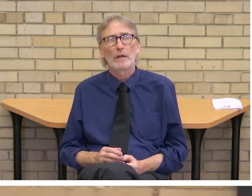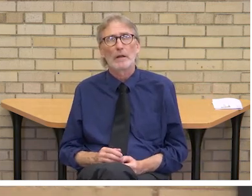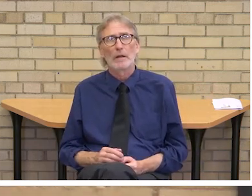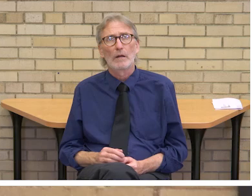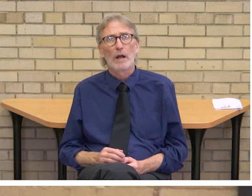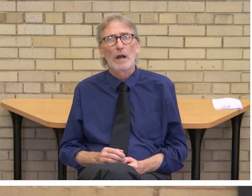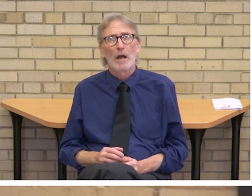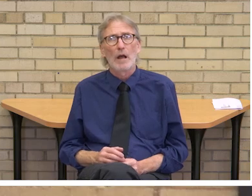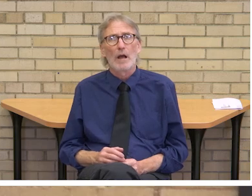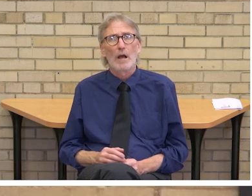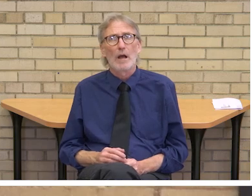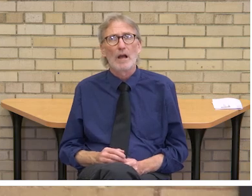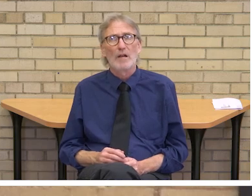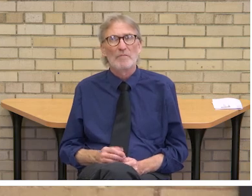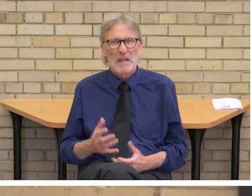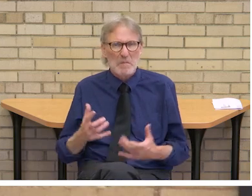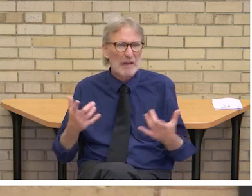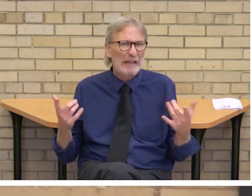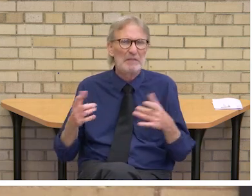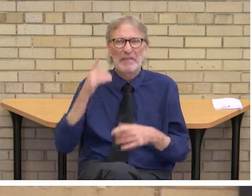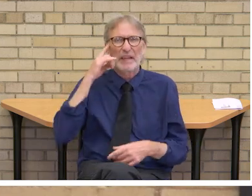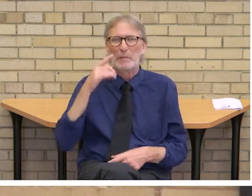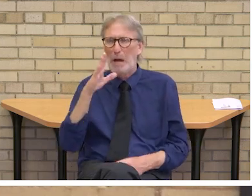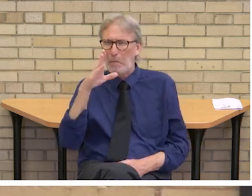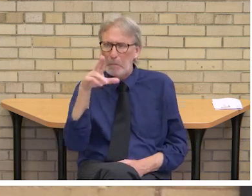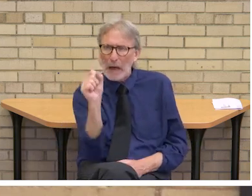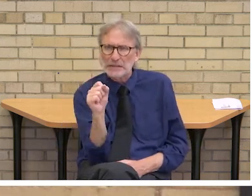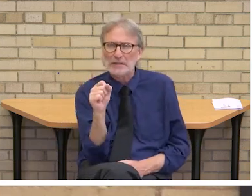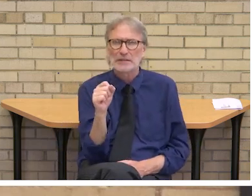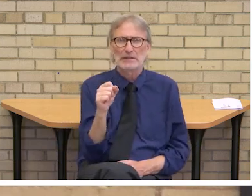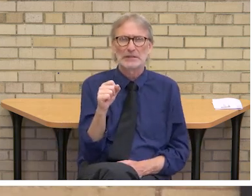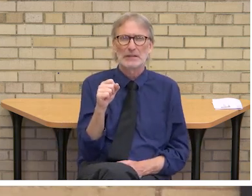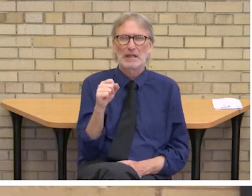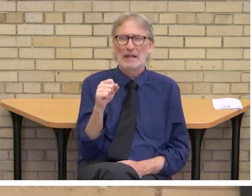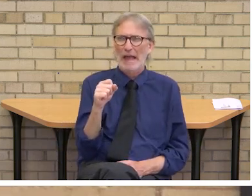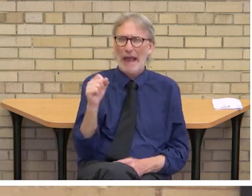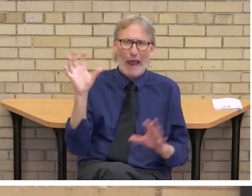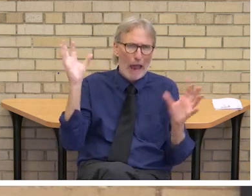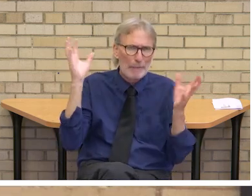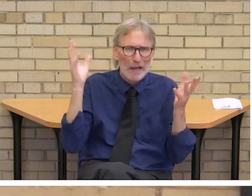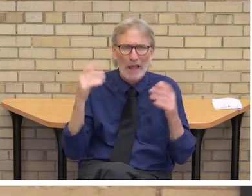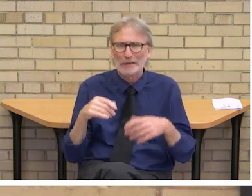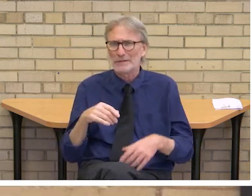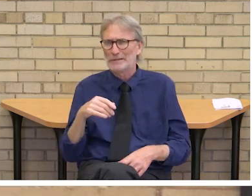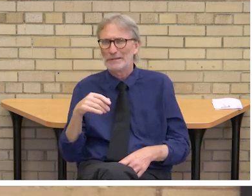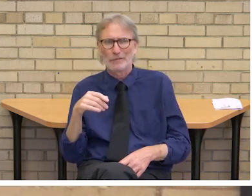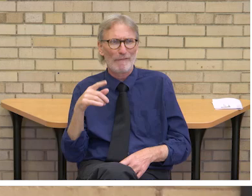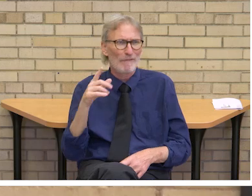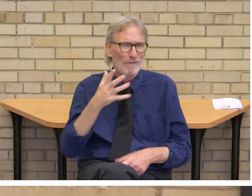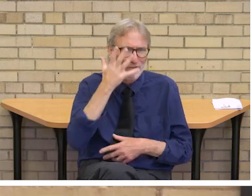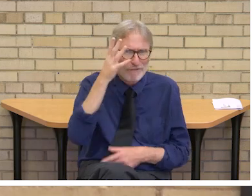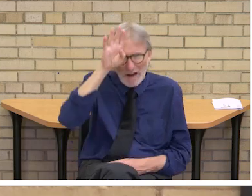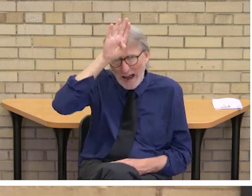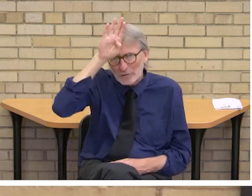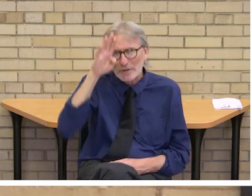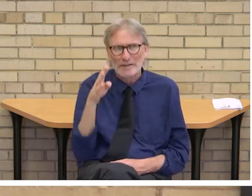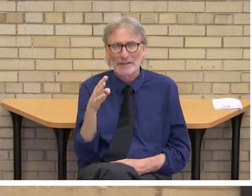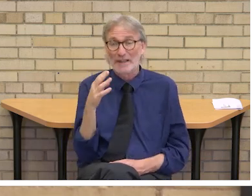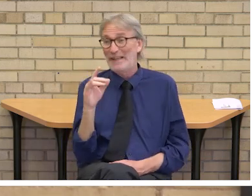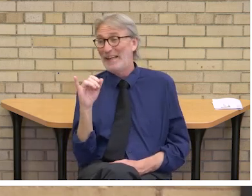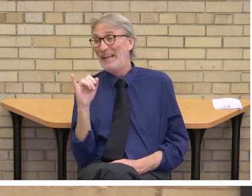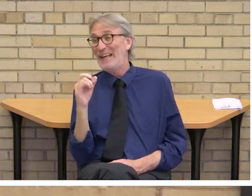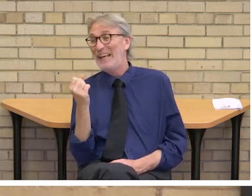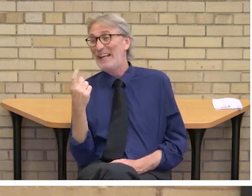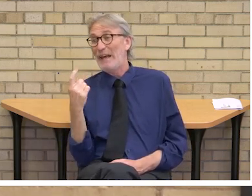routes that have heavy vehicles, buses, emergency vehicles, we see that 11 feet